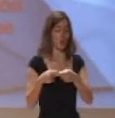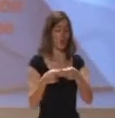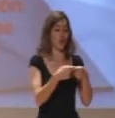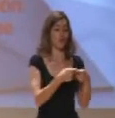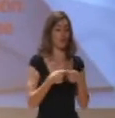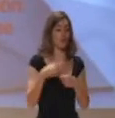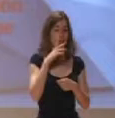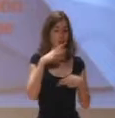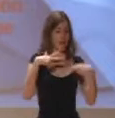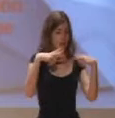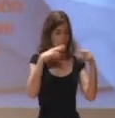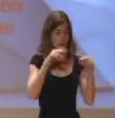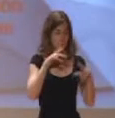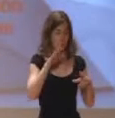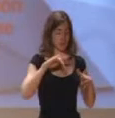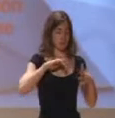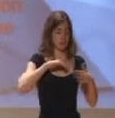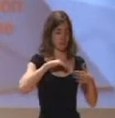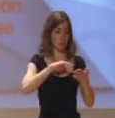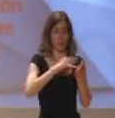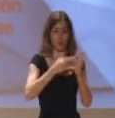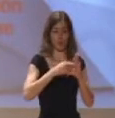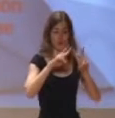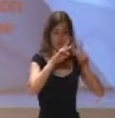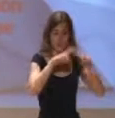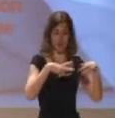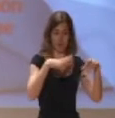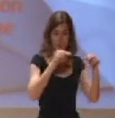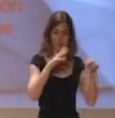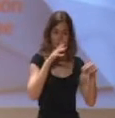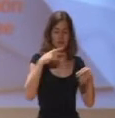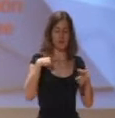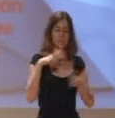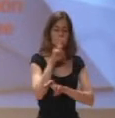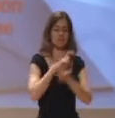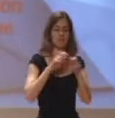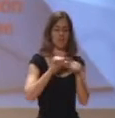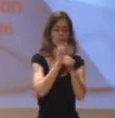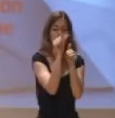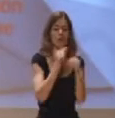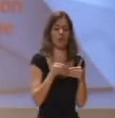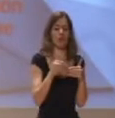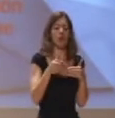consortium has closed down because a research project